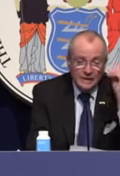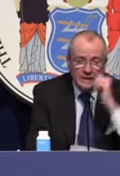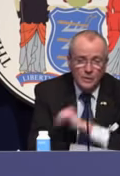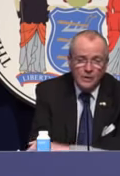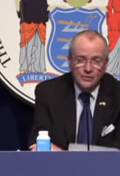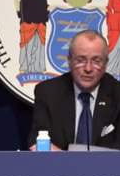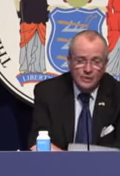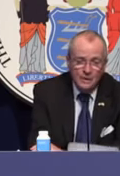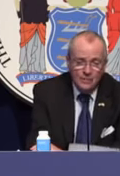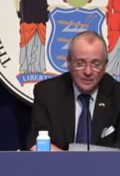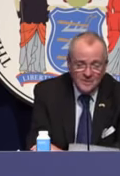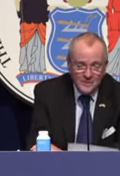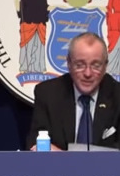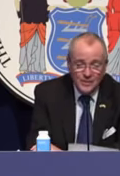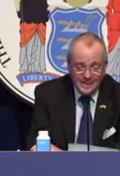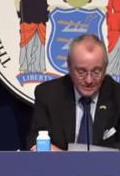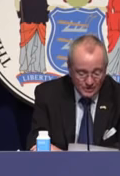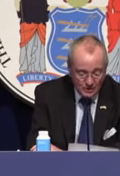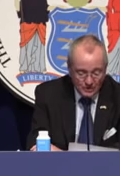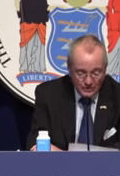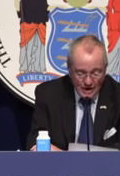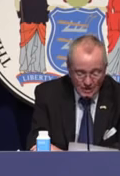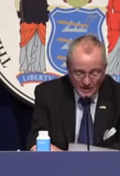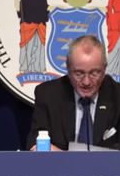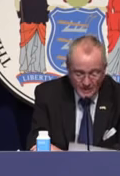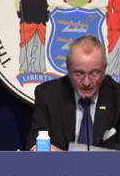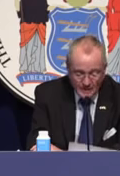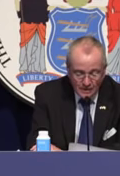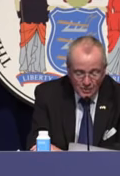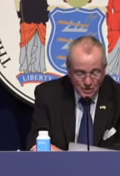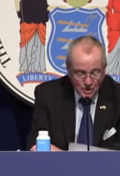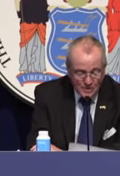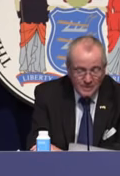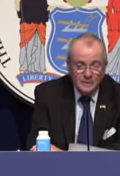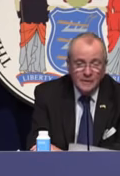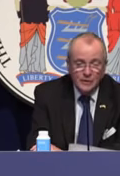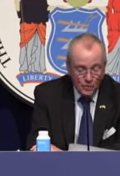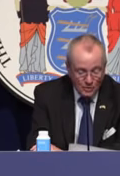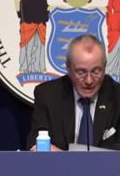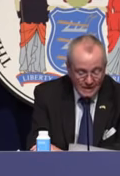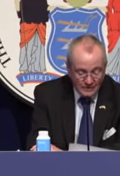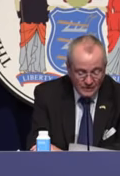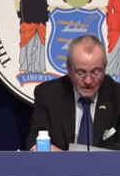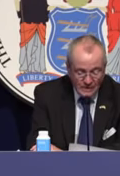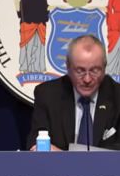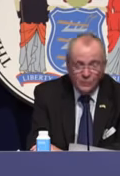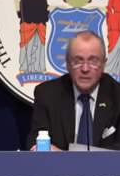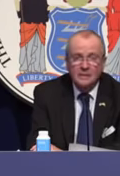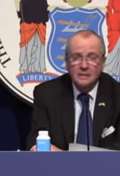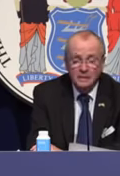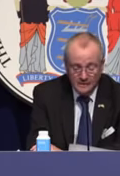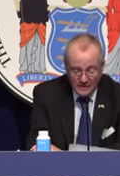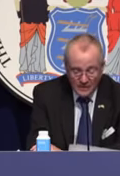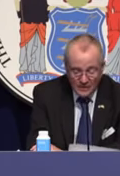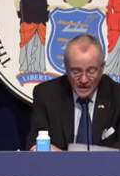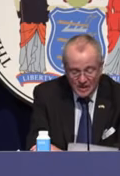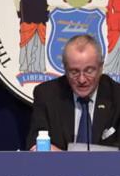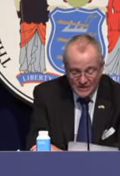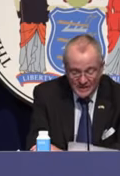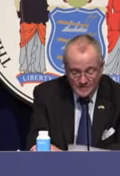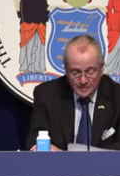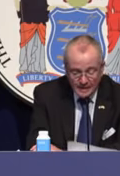And finally, we also remember a giant, Dolores Dockery, who was a champion and role model for countless women living